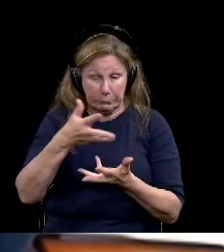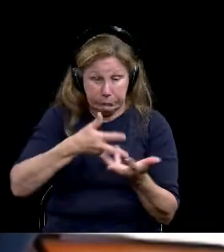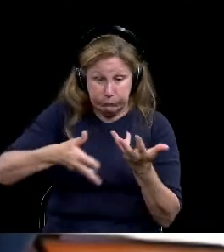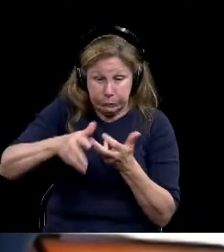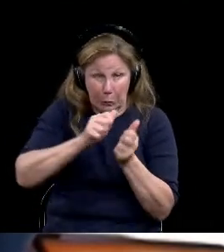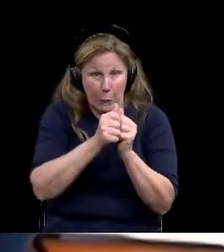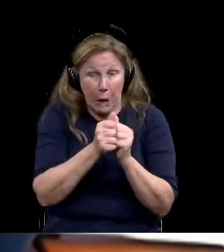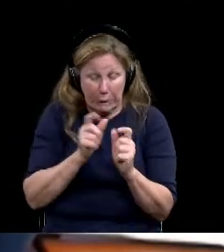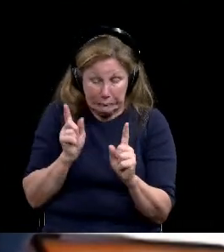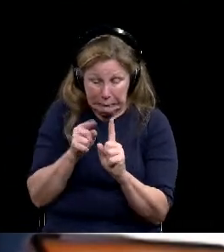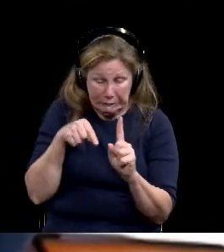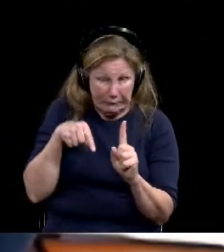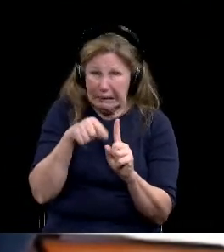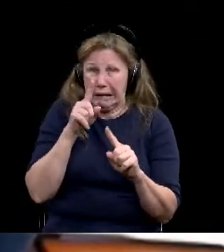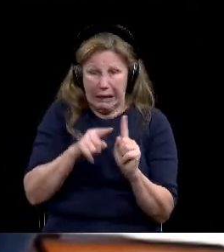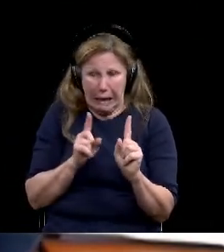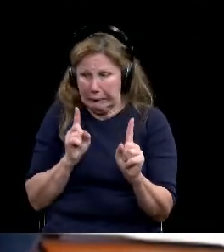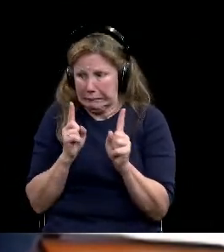in their update